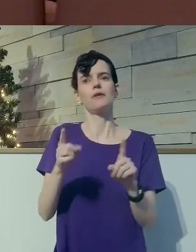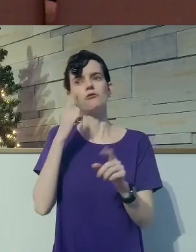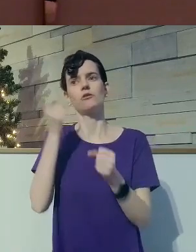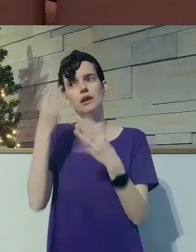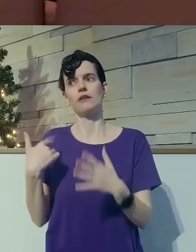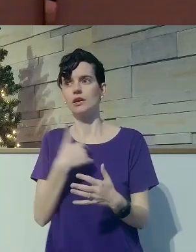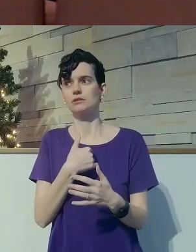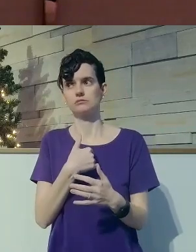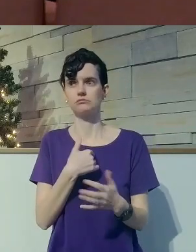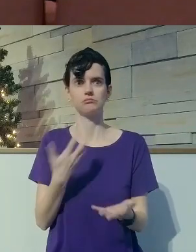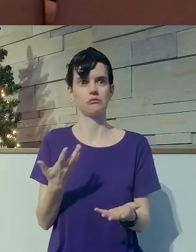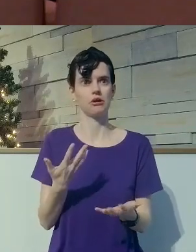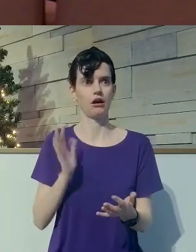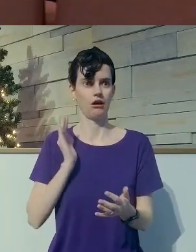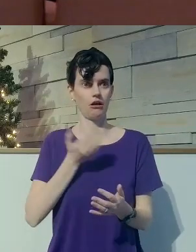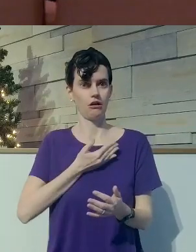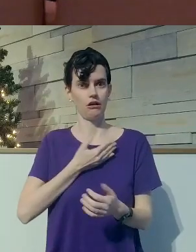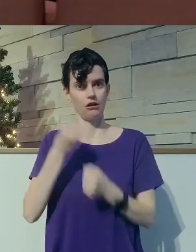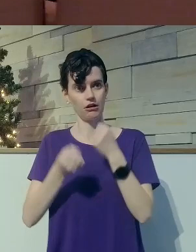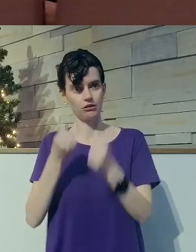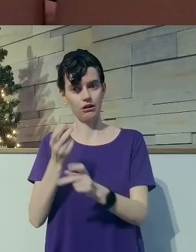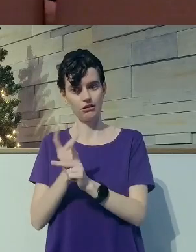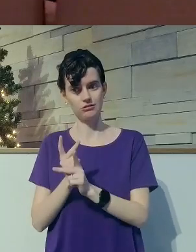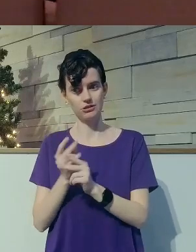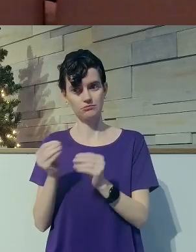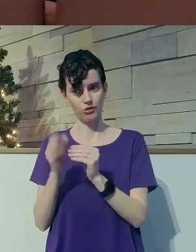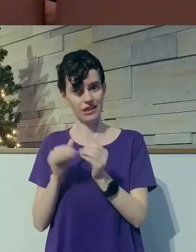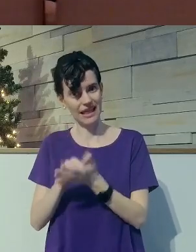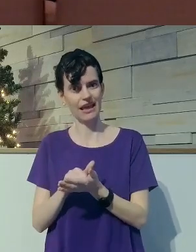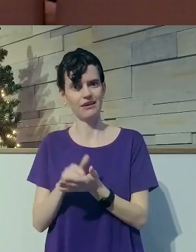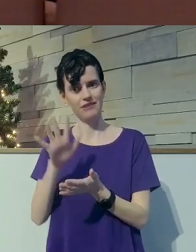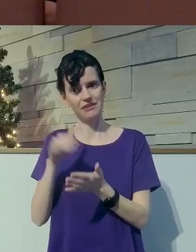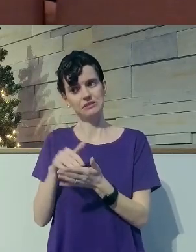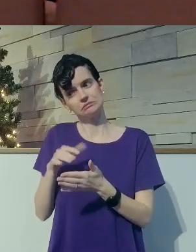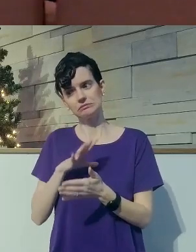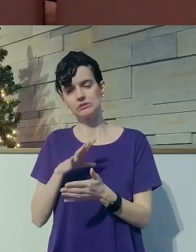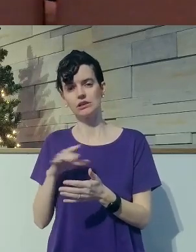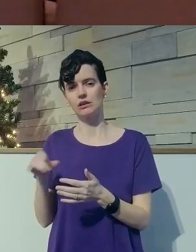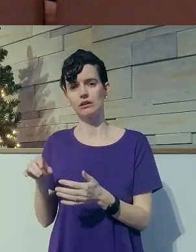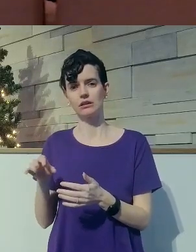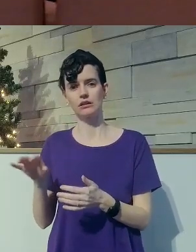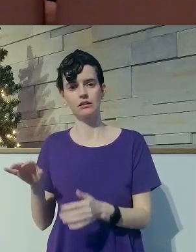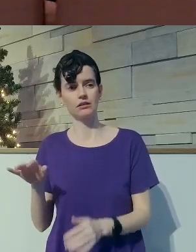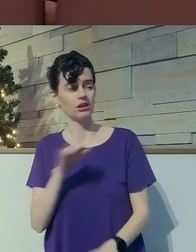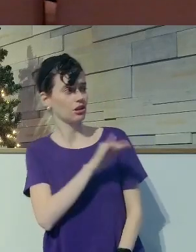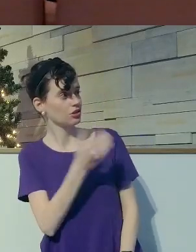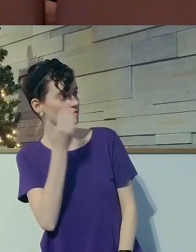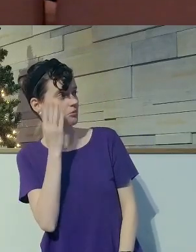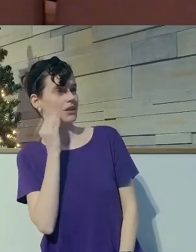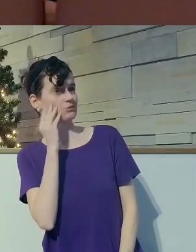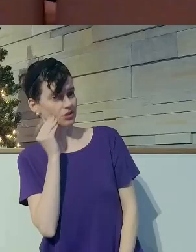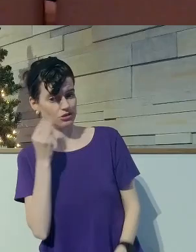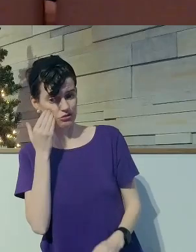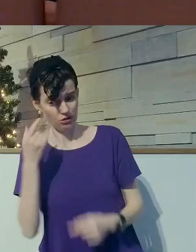us, you know, hey, our car loans started off bigger than $5,000. We can pay that off. Harry tells Tom, you know what I've gone through.